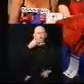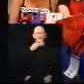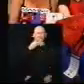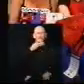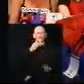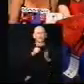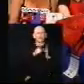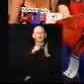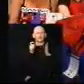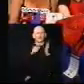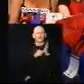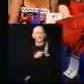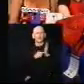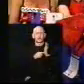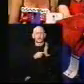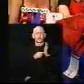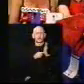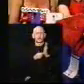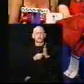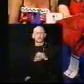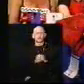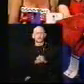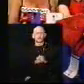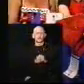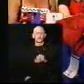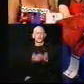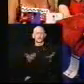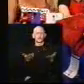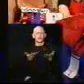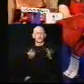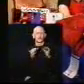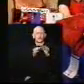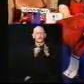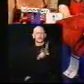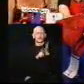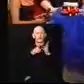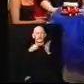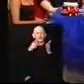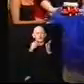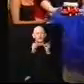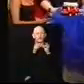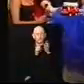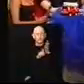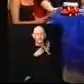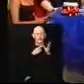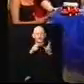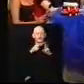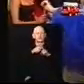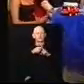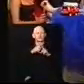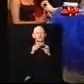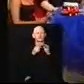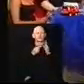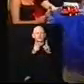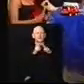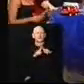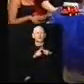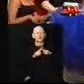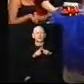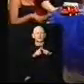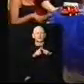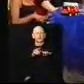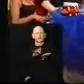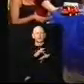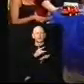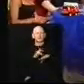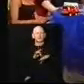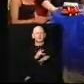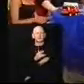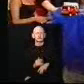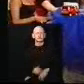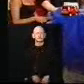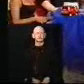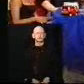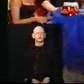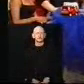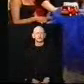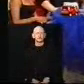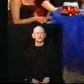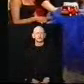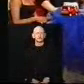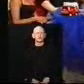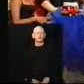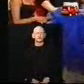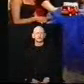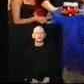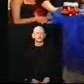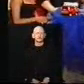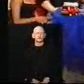Fox Theatre Alright Alright now Are we going to be Are we going to There's got to be